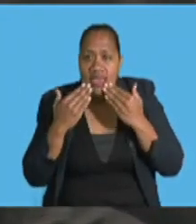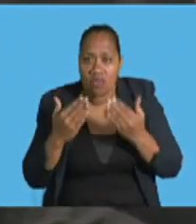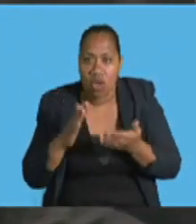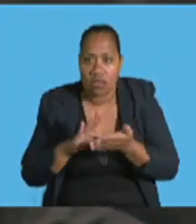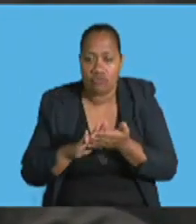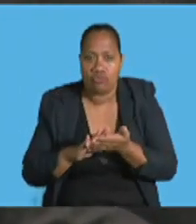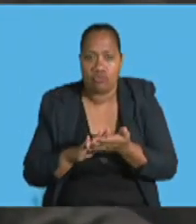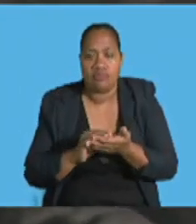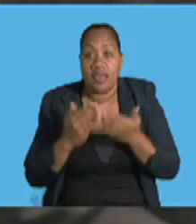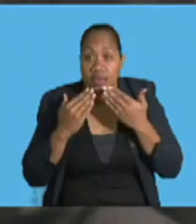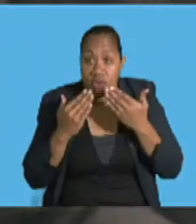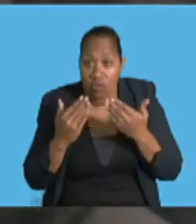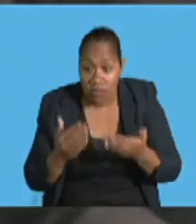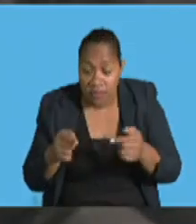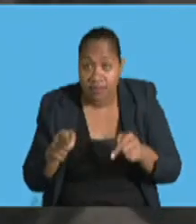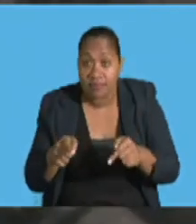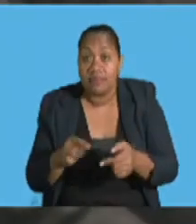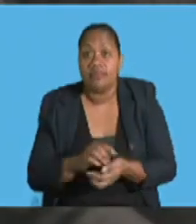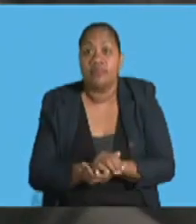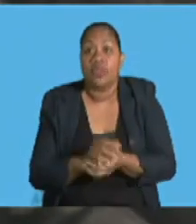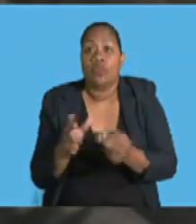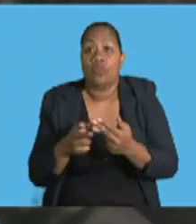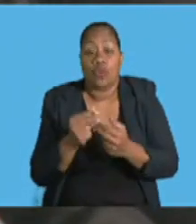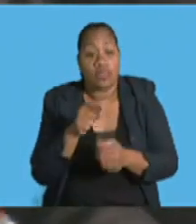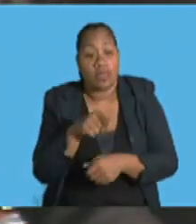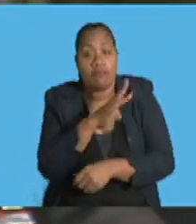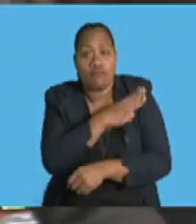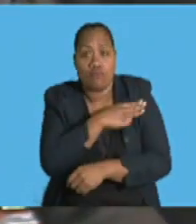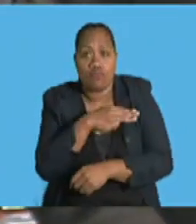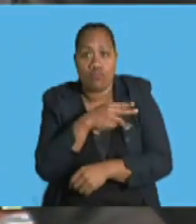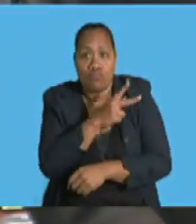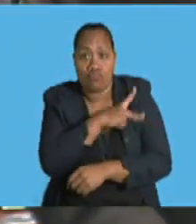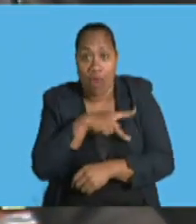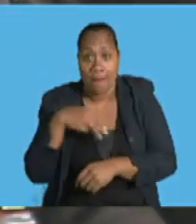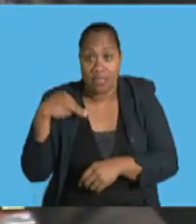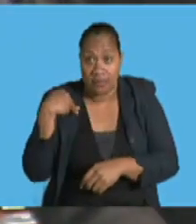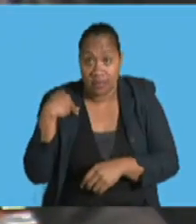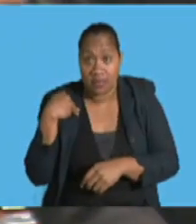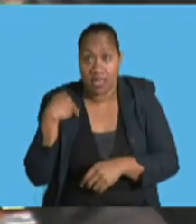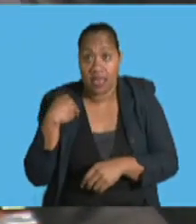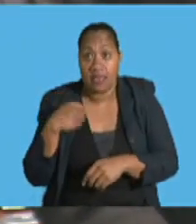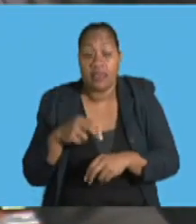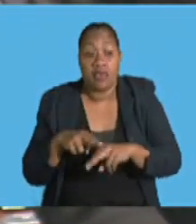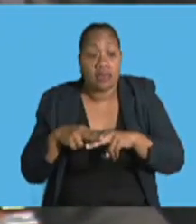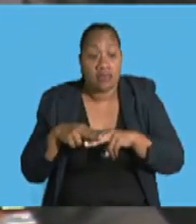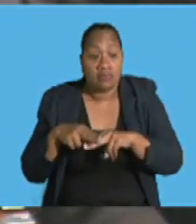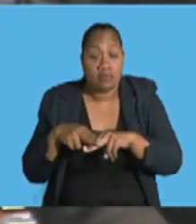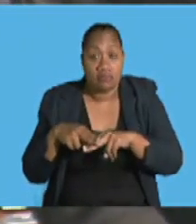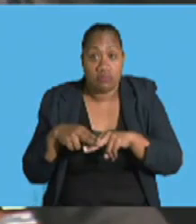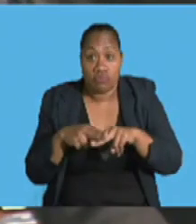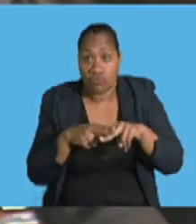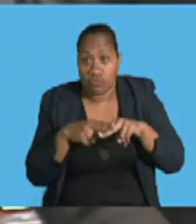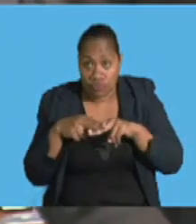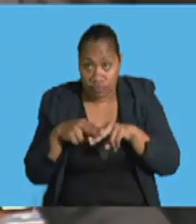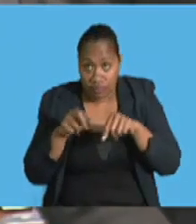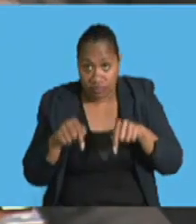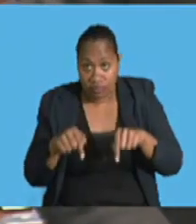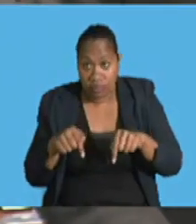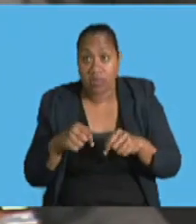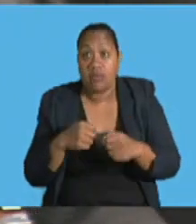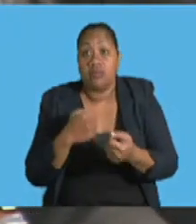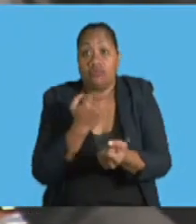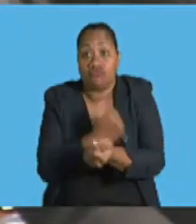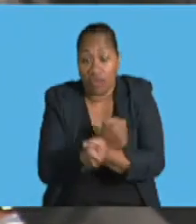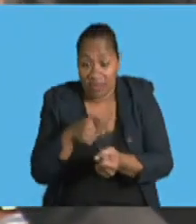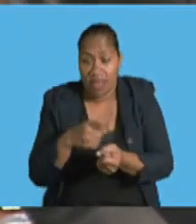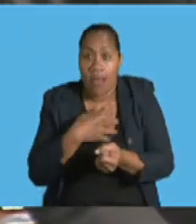and concur with the Honorable Prime Minister that the illicit drug situation in Fiji needs a collaborative and